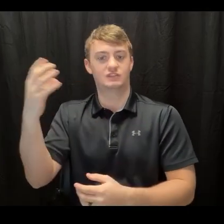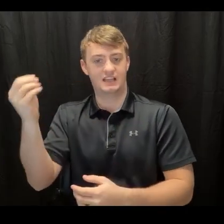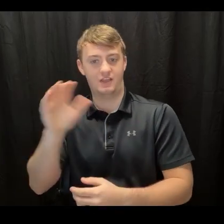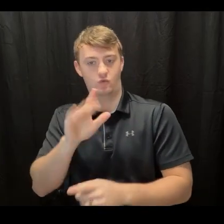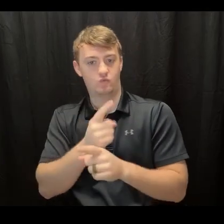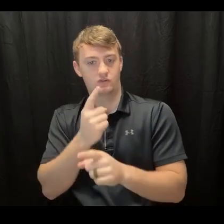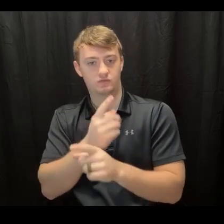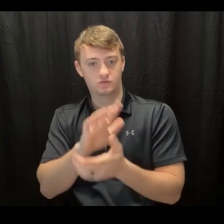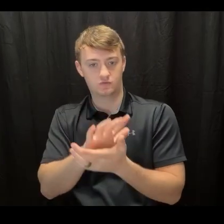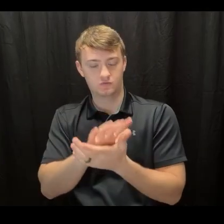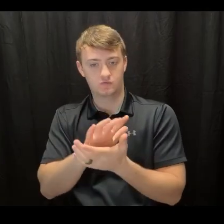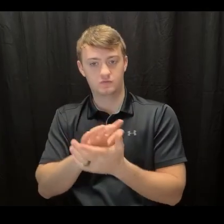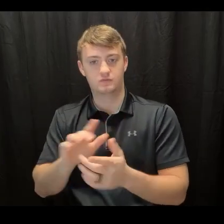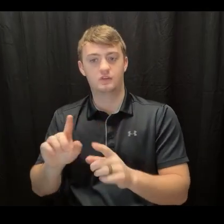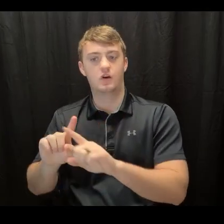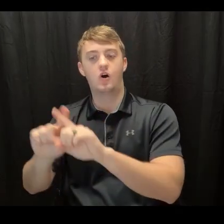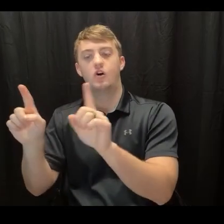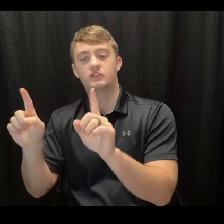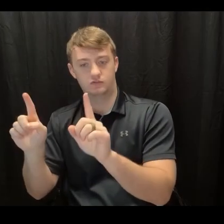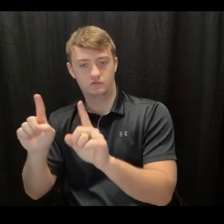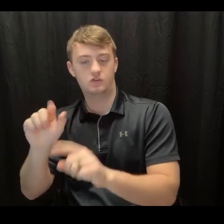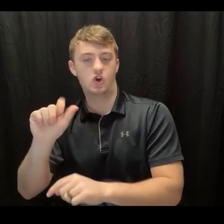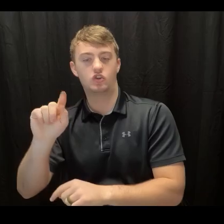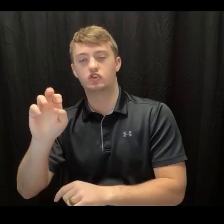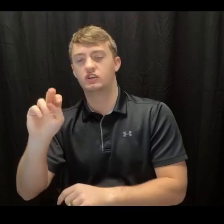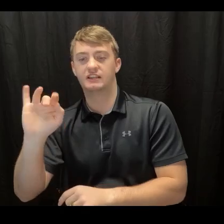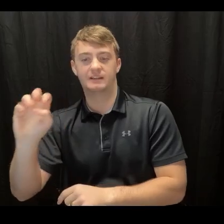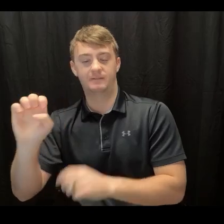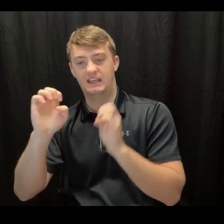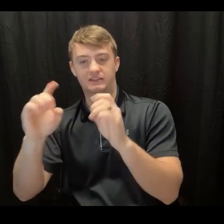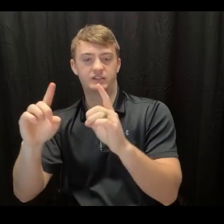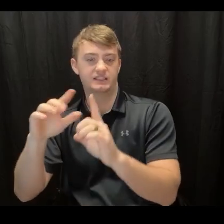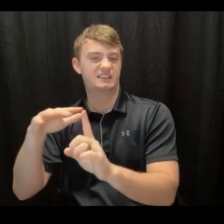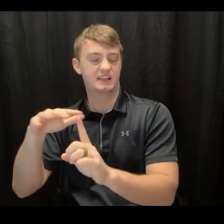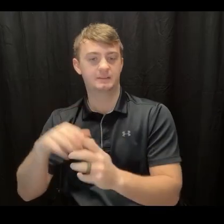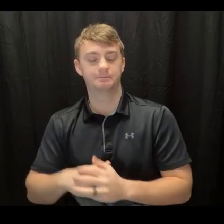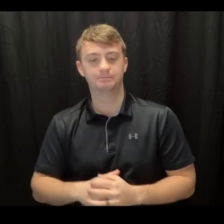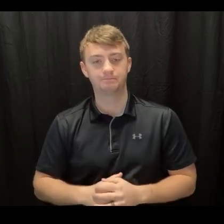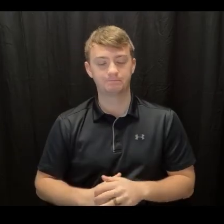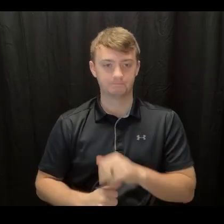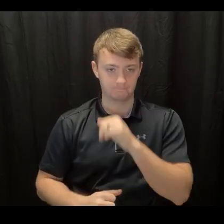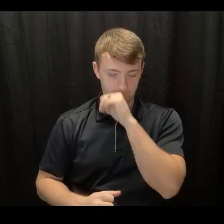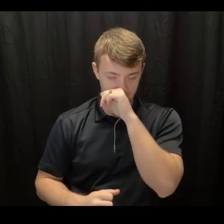regular school and interim alternative educational setting.